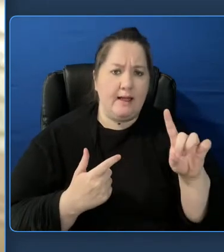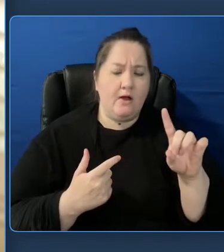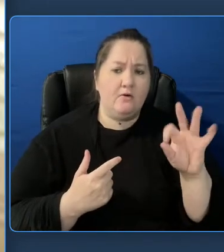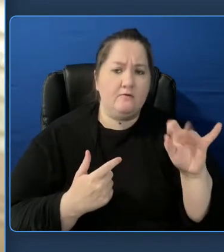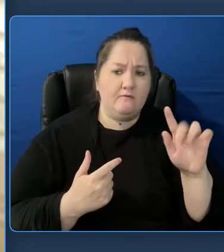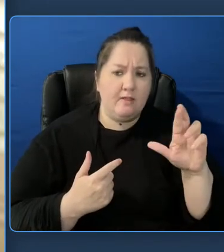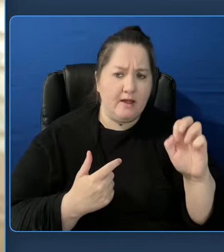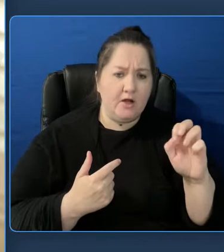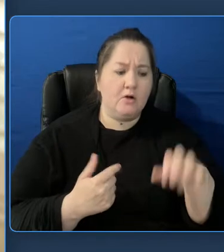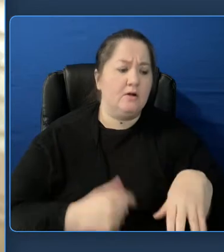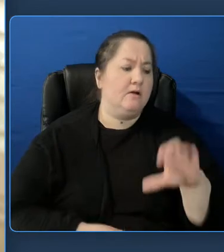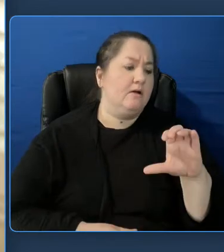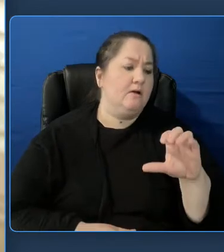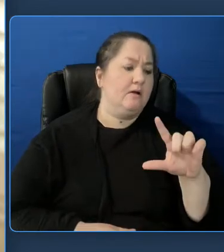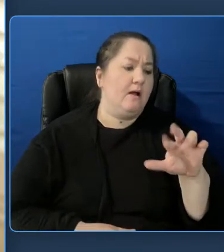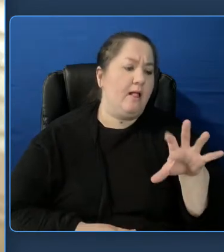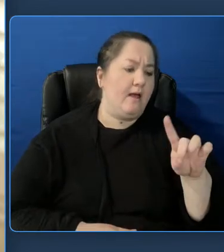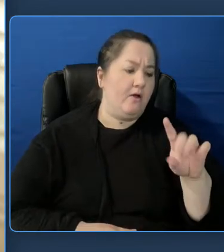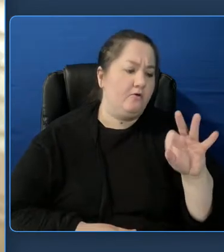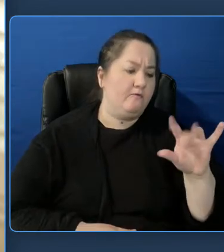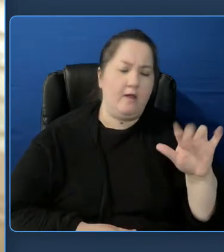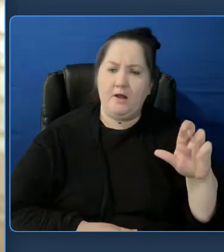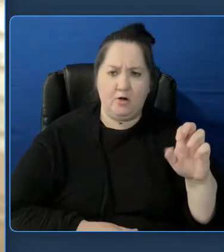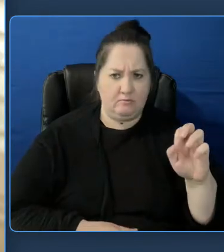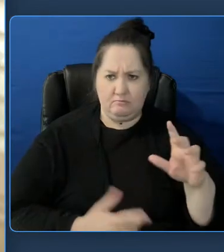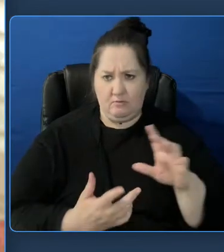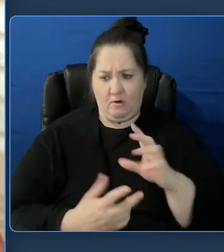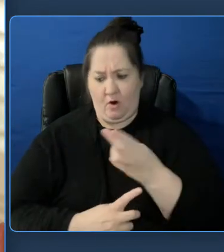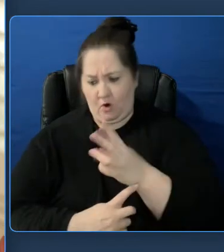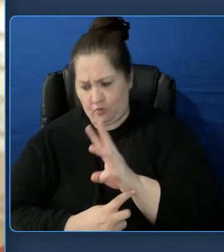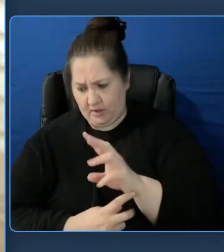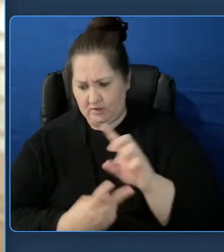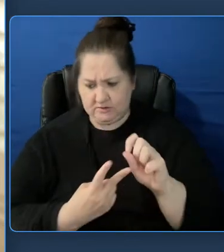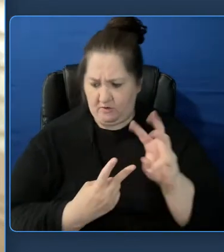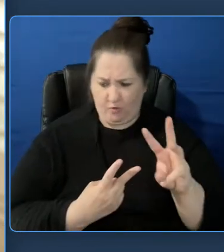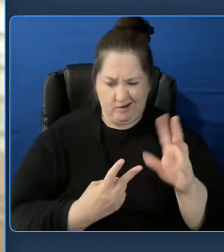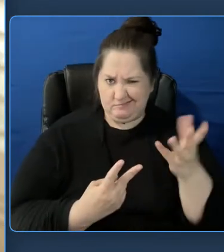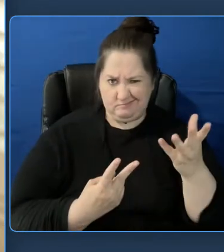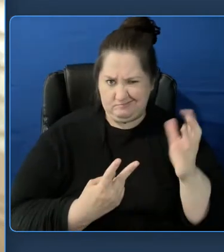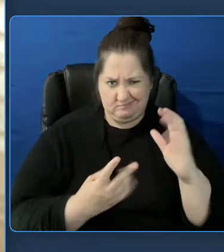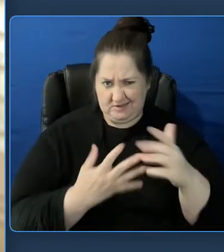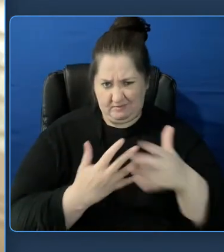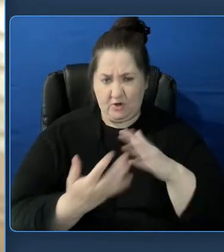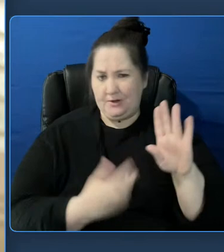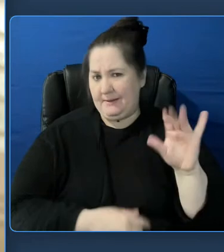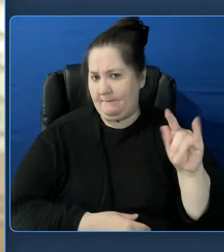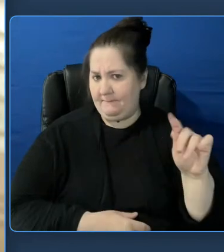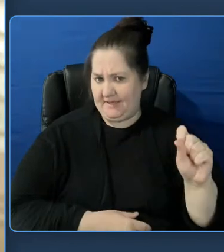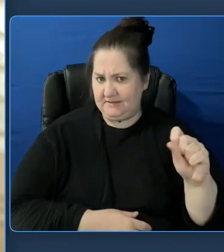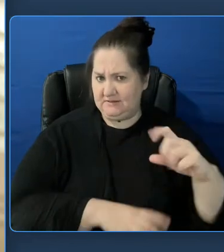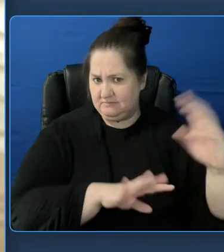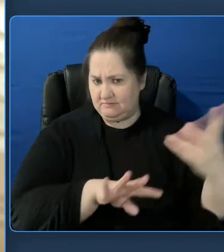able to Cloudflare. It doesn't matter whether it's hardware or software. It's just bits coming in. So you shouldn't need